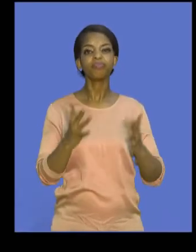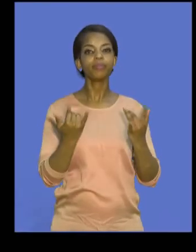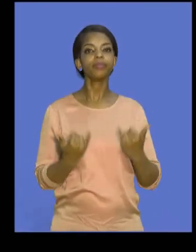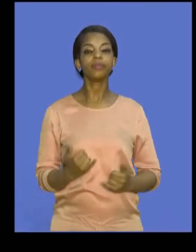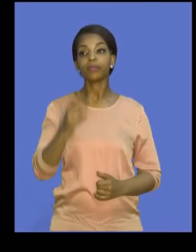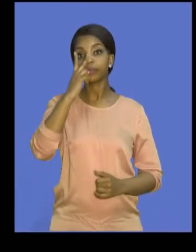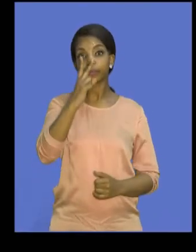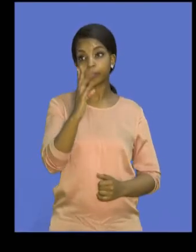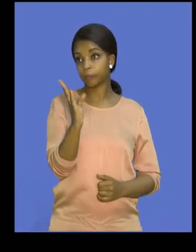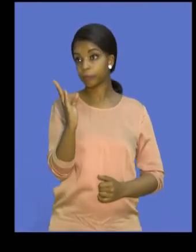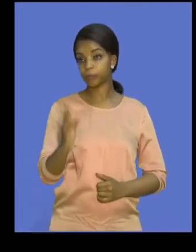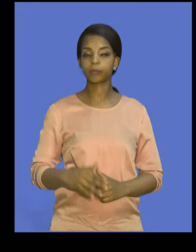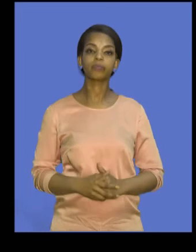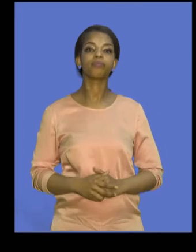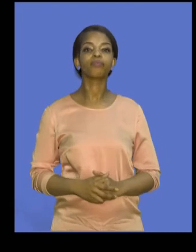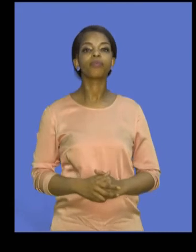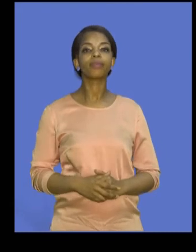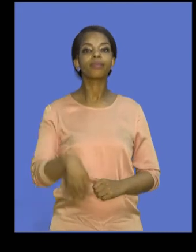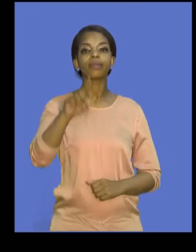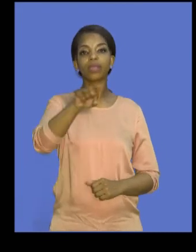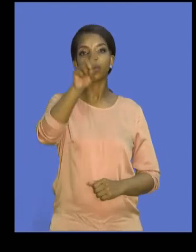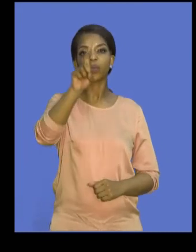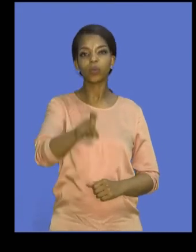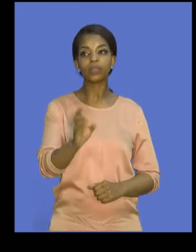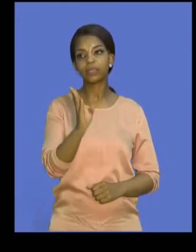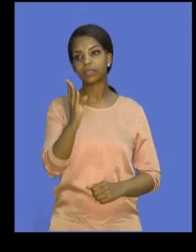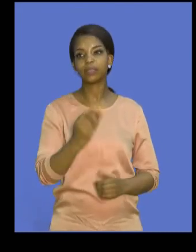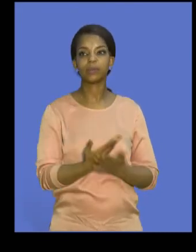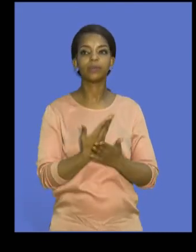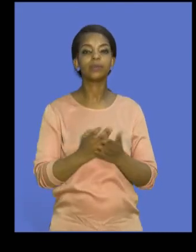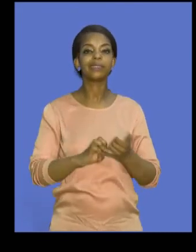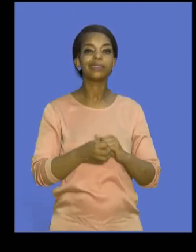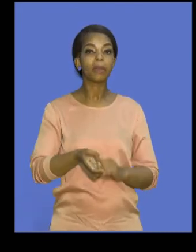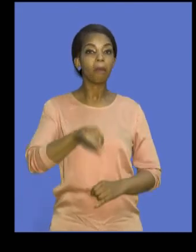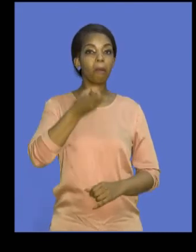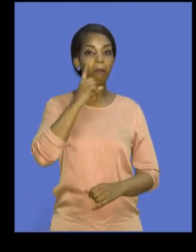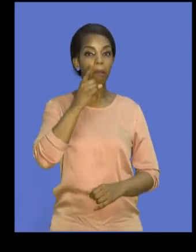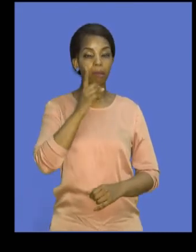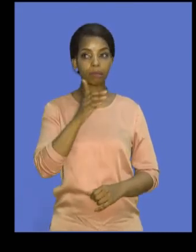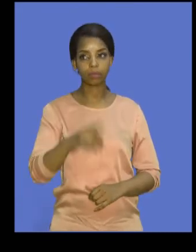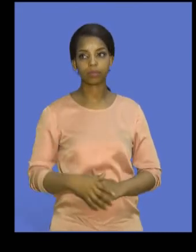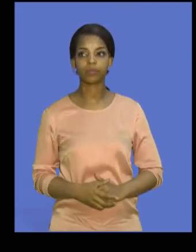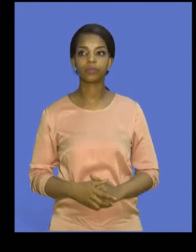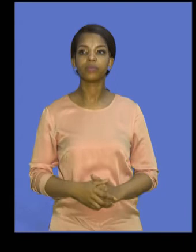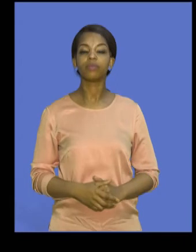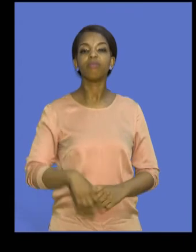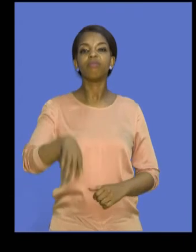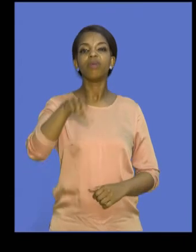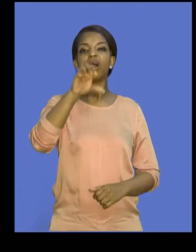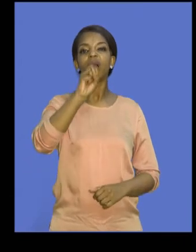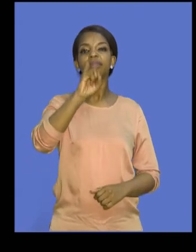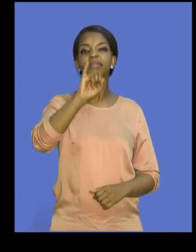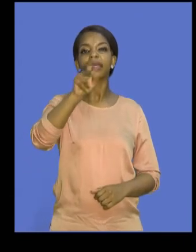specific question that we can try and look at, right? So Sipho buys a notebook